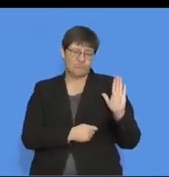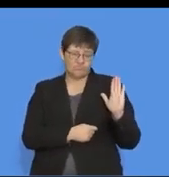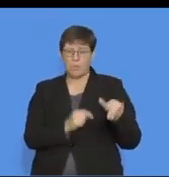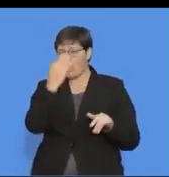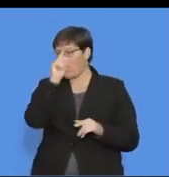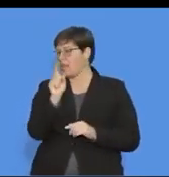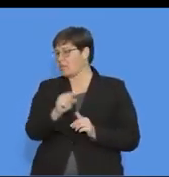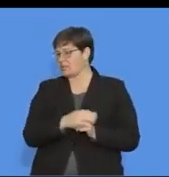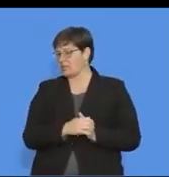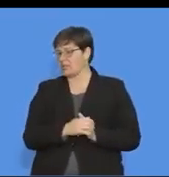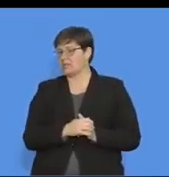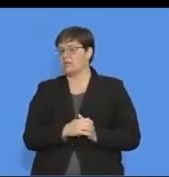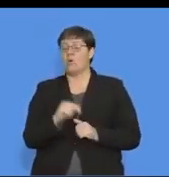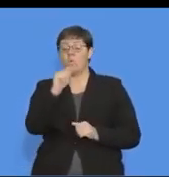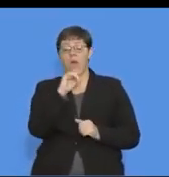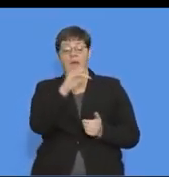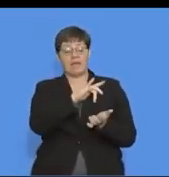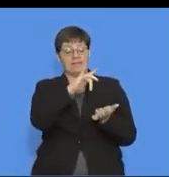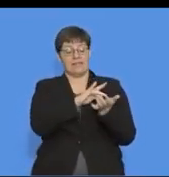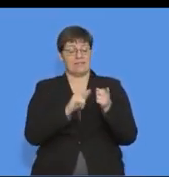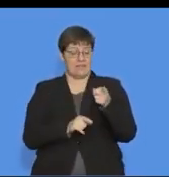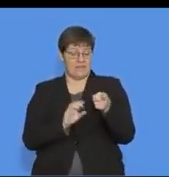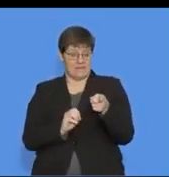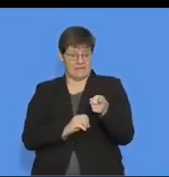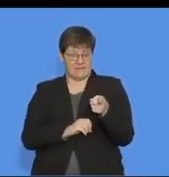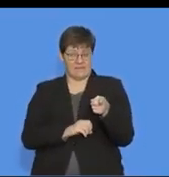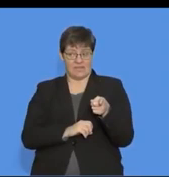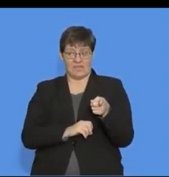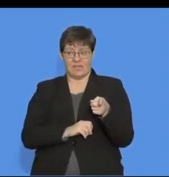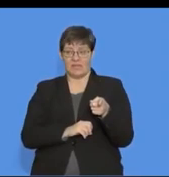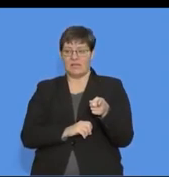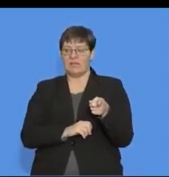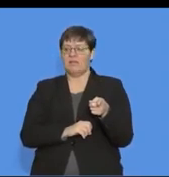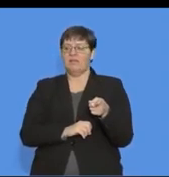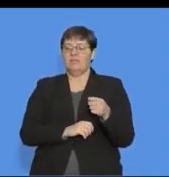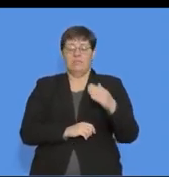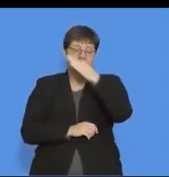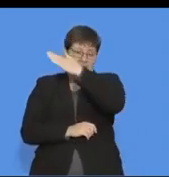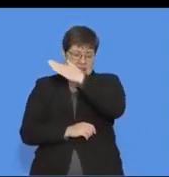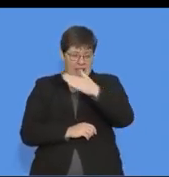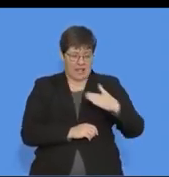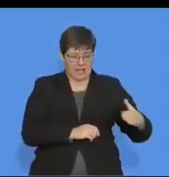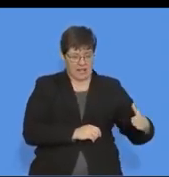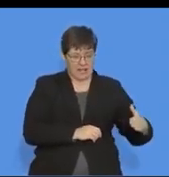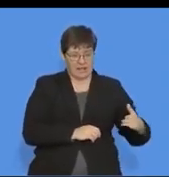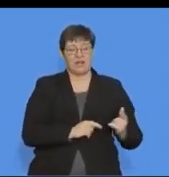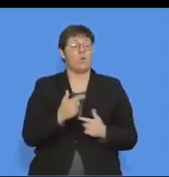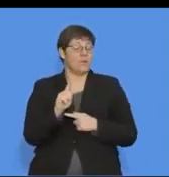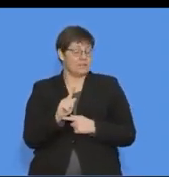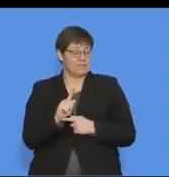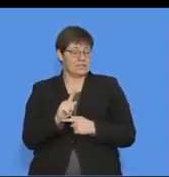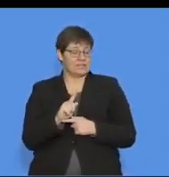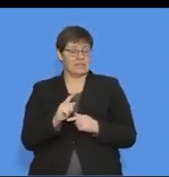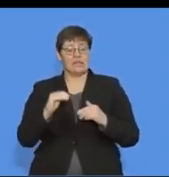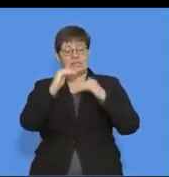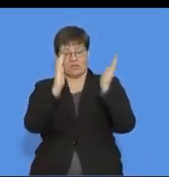know that since this is the center, this will be an angle at the circumference,